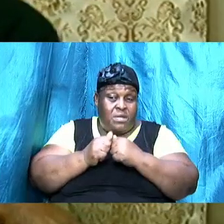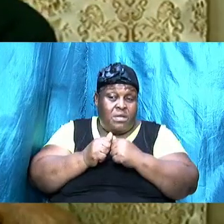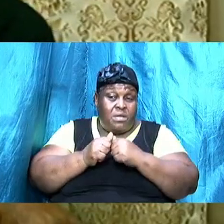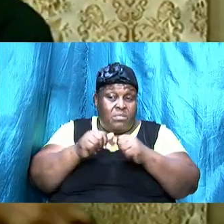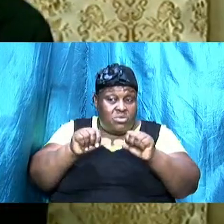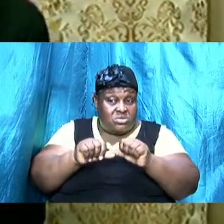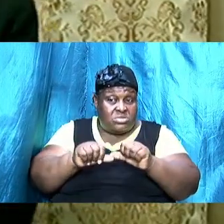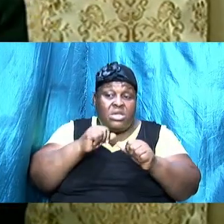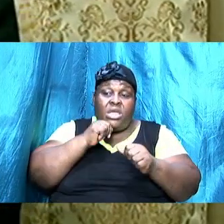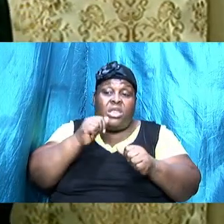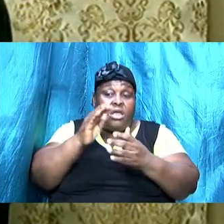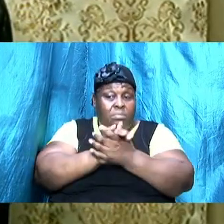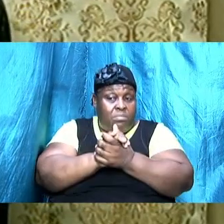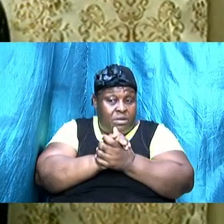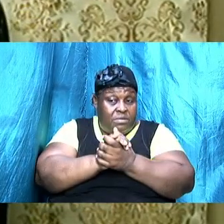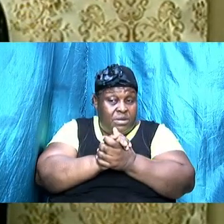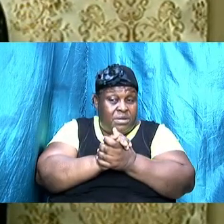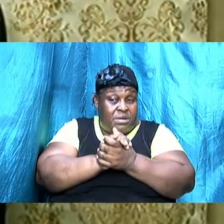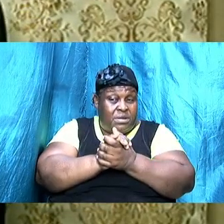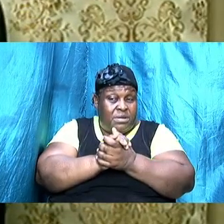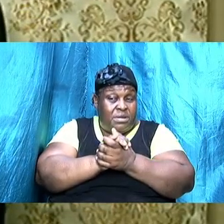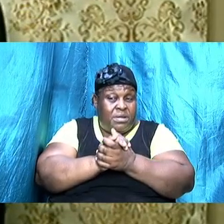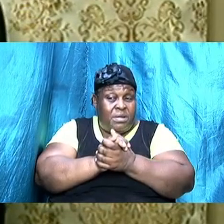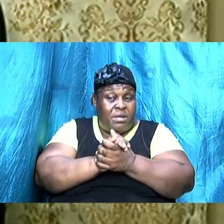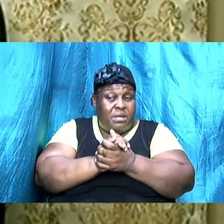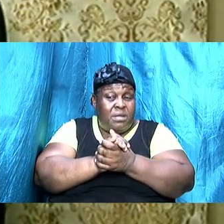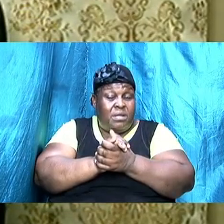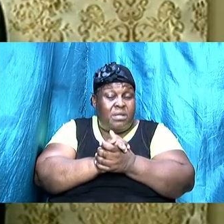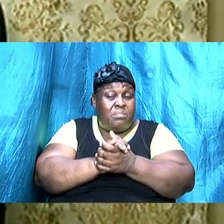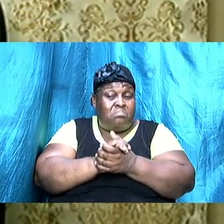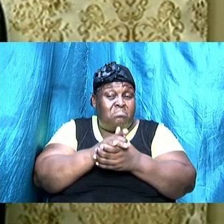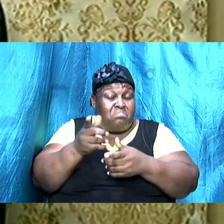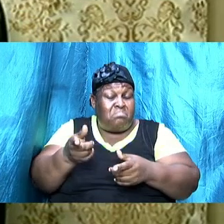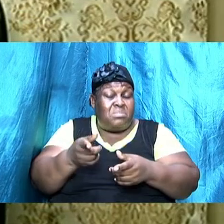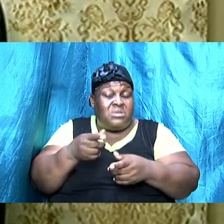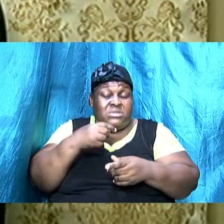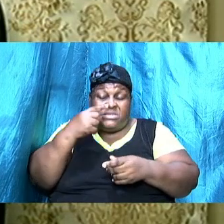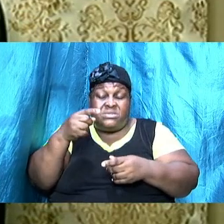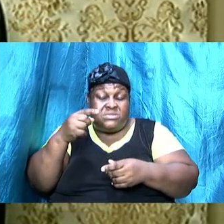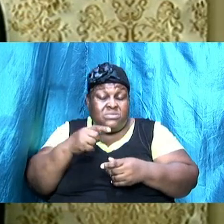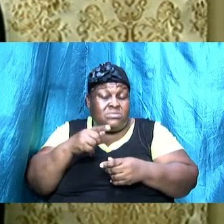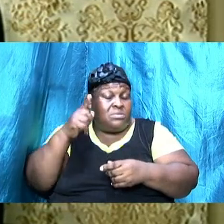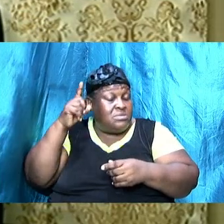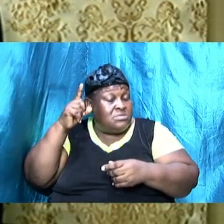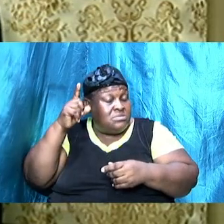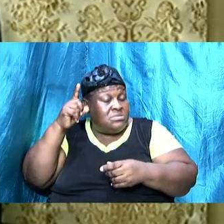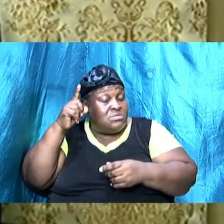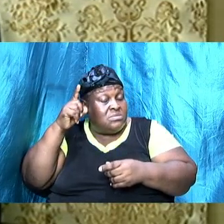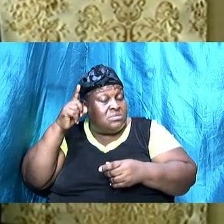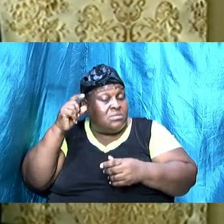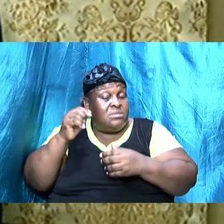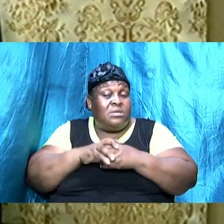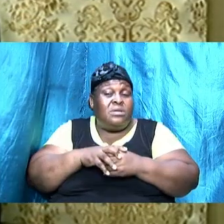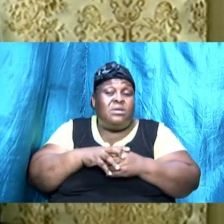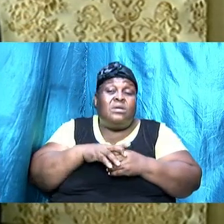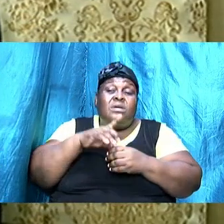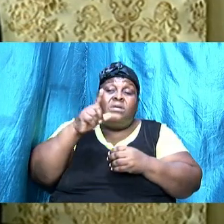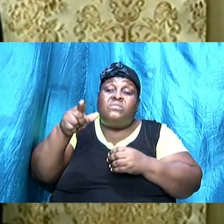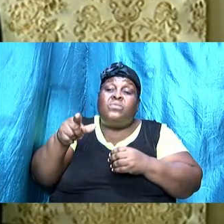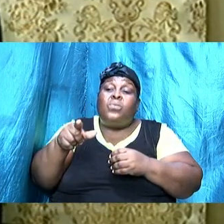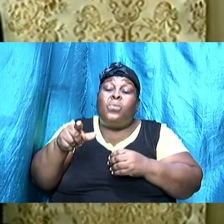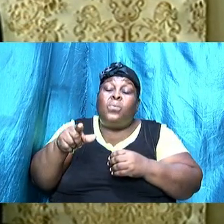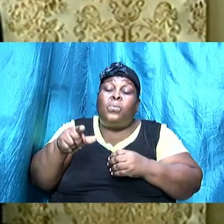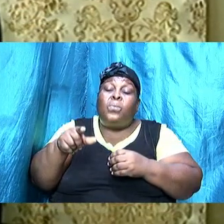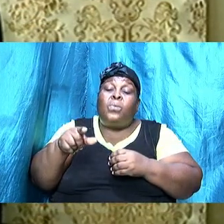unmarried. He now links up all of that and say, listen to me. If he or she don't commit the